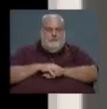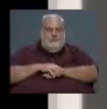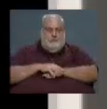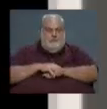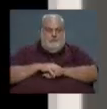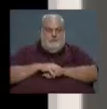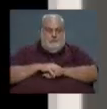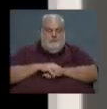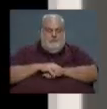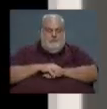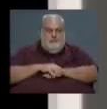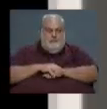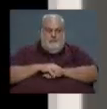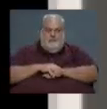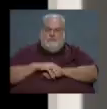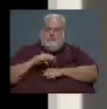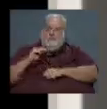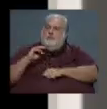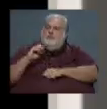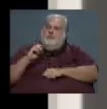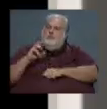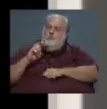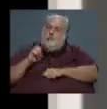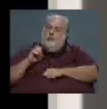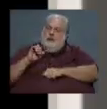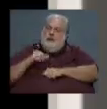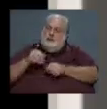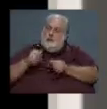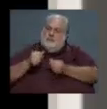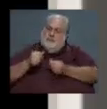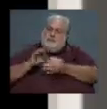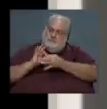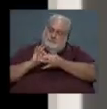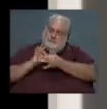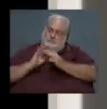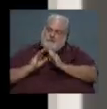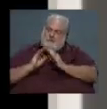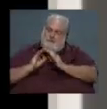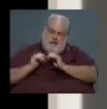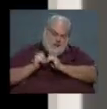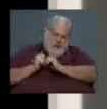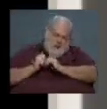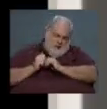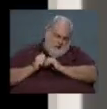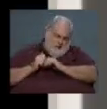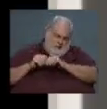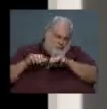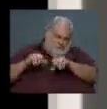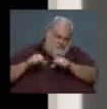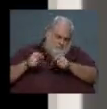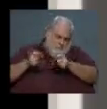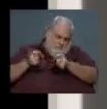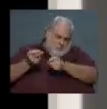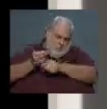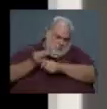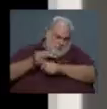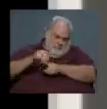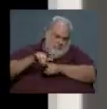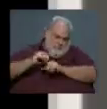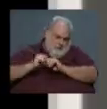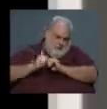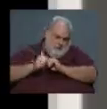pre-existing. Mr. Moore, on this property that belongs to the city, how are they going to be able to get that property and use it?